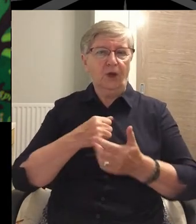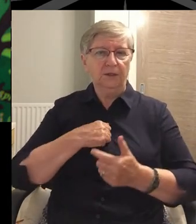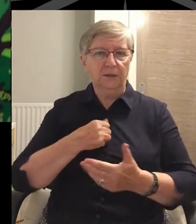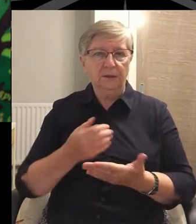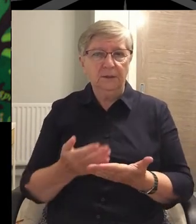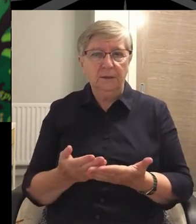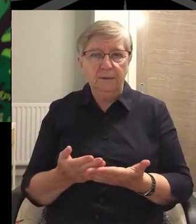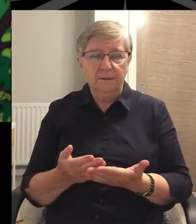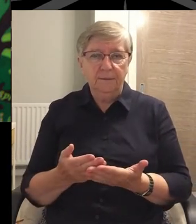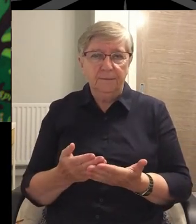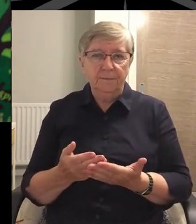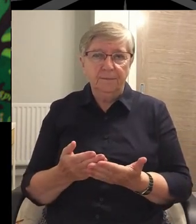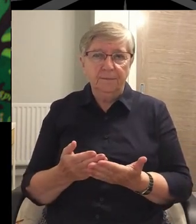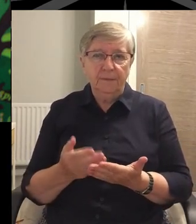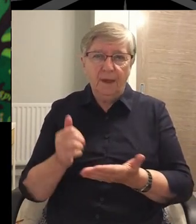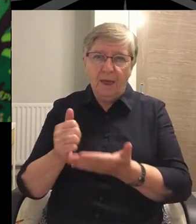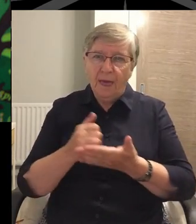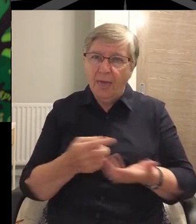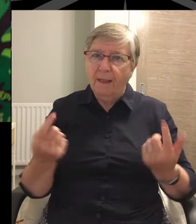self-righteousness.